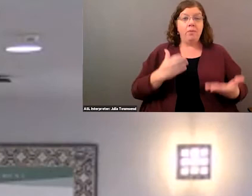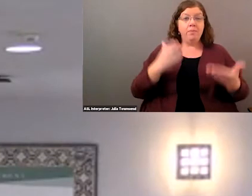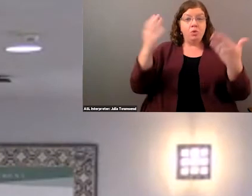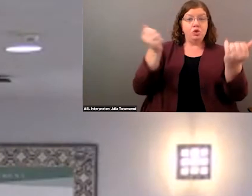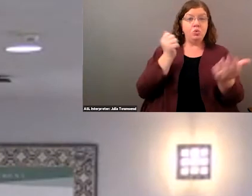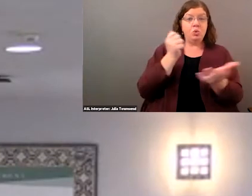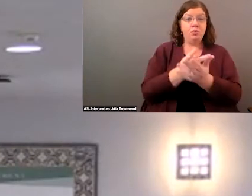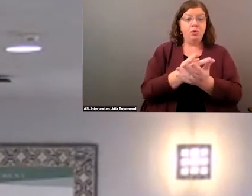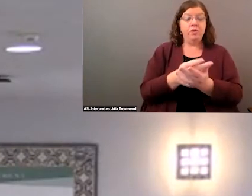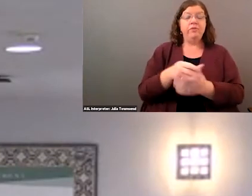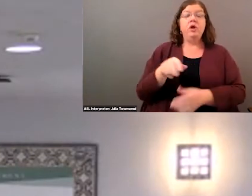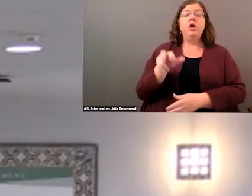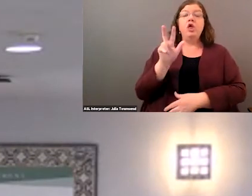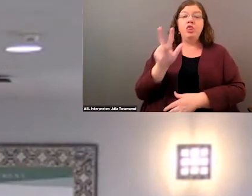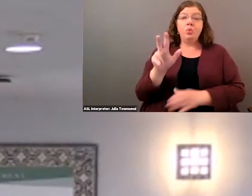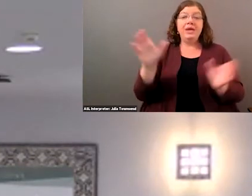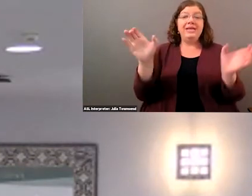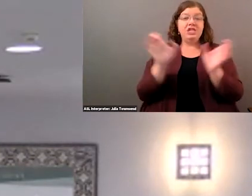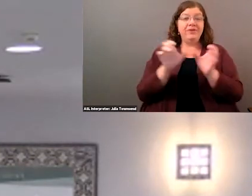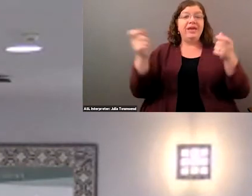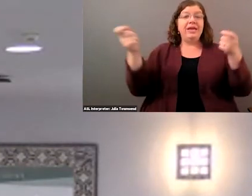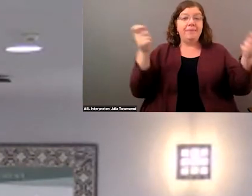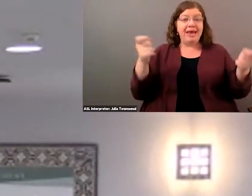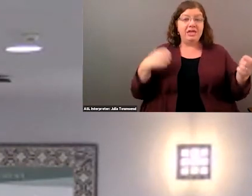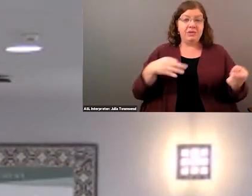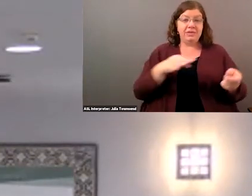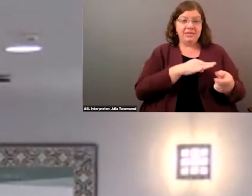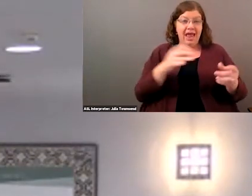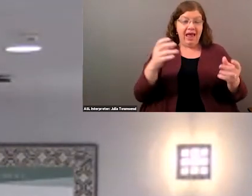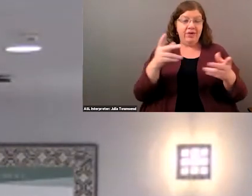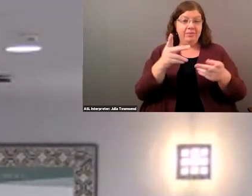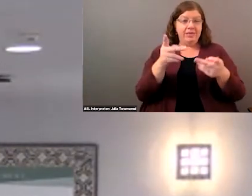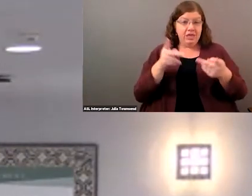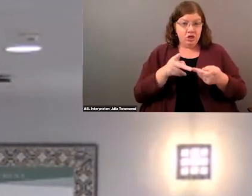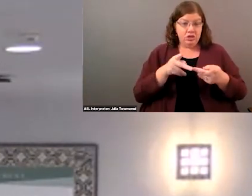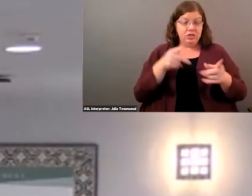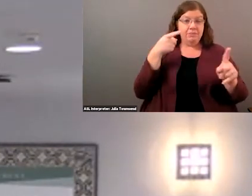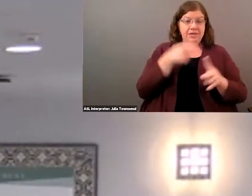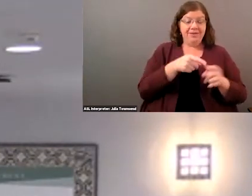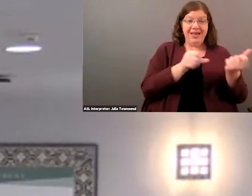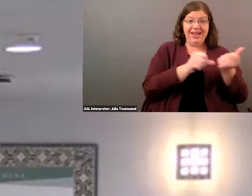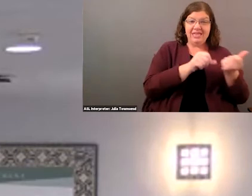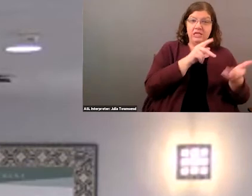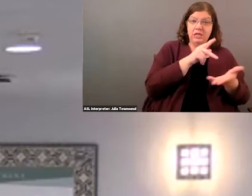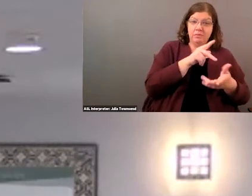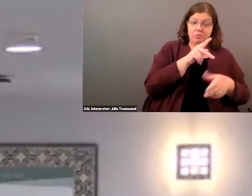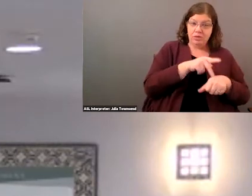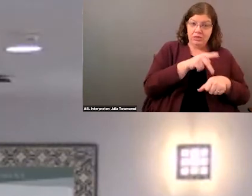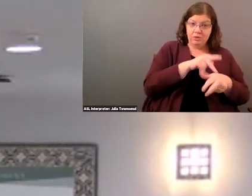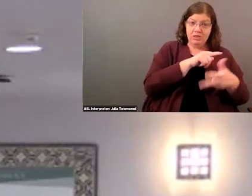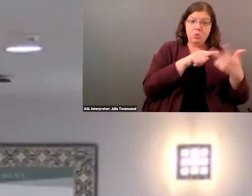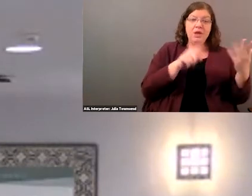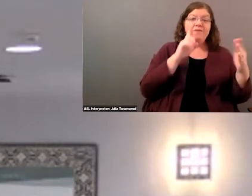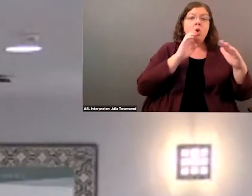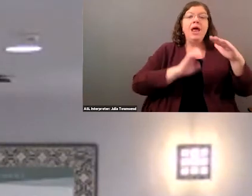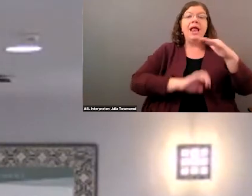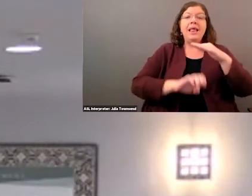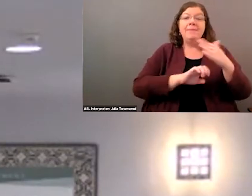specifically assistant principals in elementary. So moved. Thank you, Ms. Sims-Moten. Is there a second?